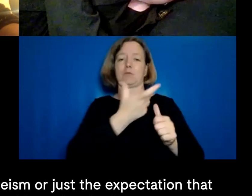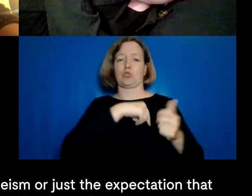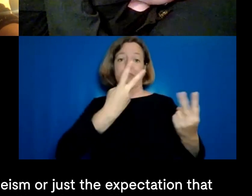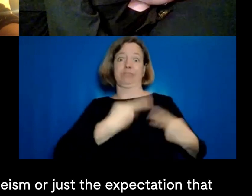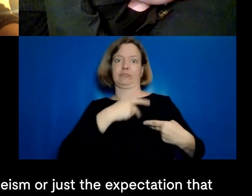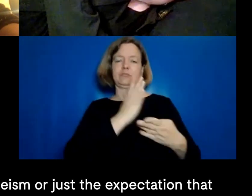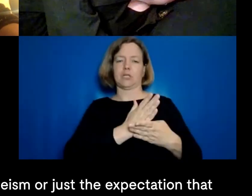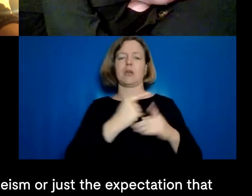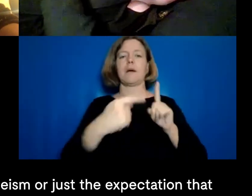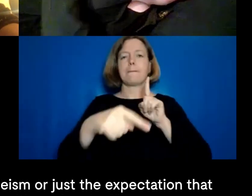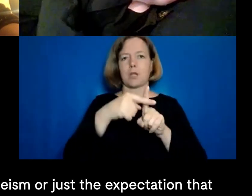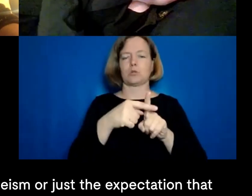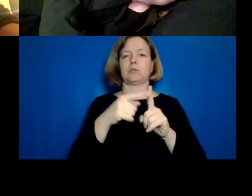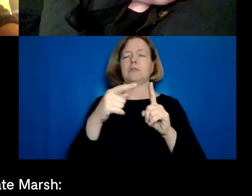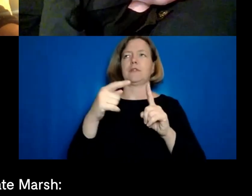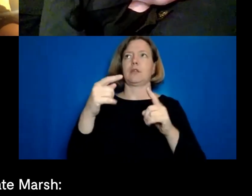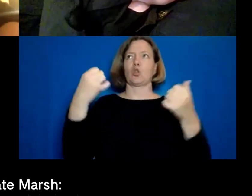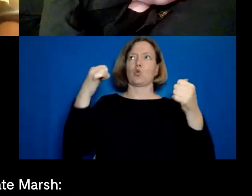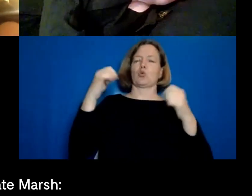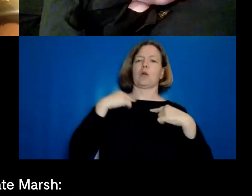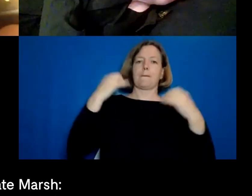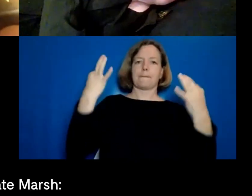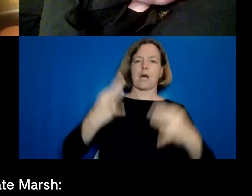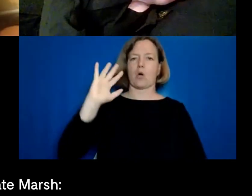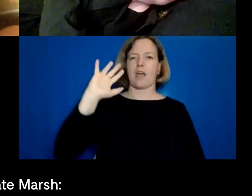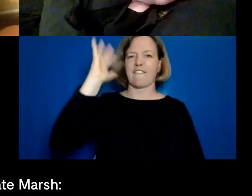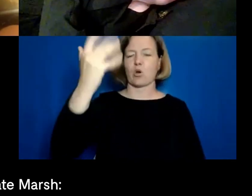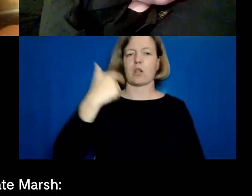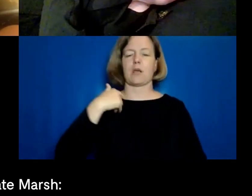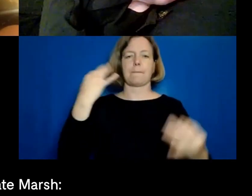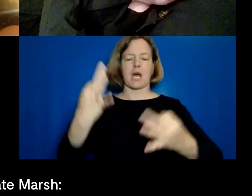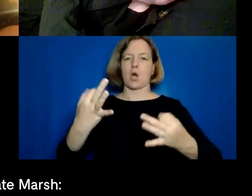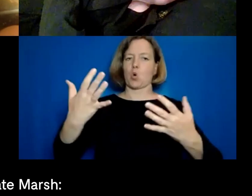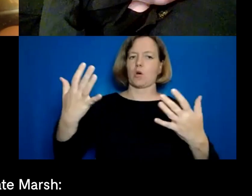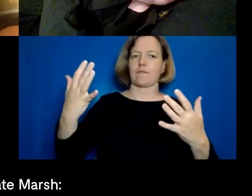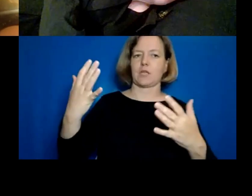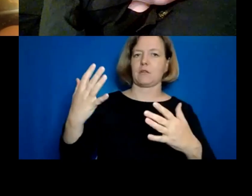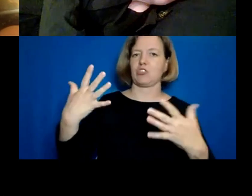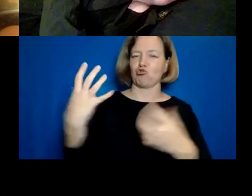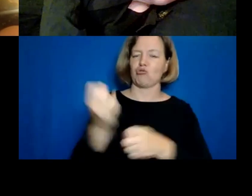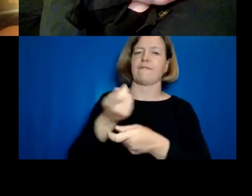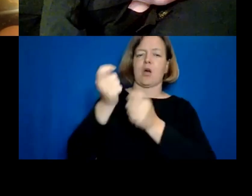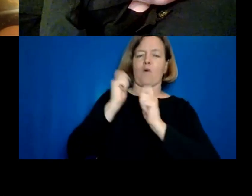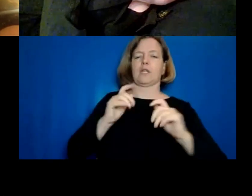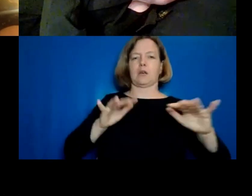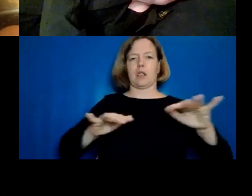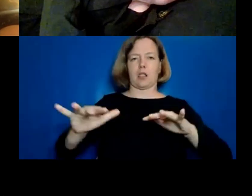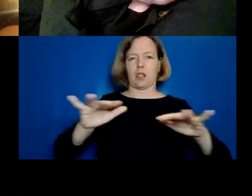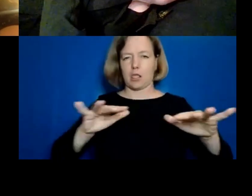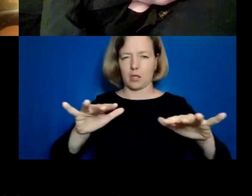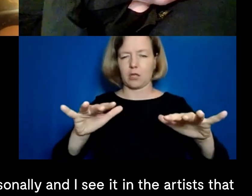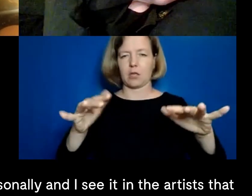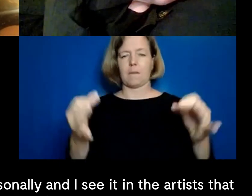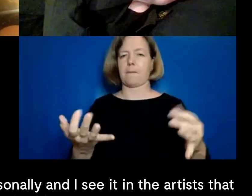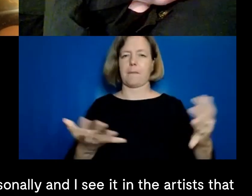along with performing?" Can I go with that? Just I again, I think this is a